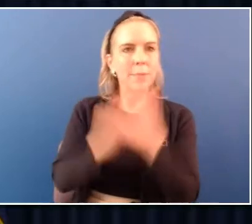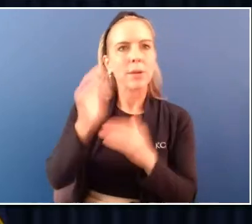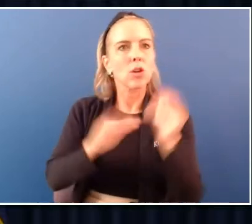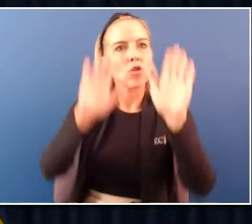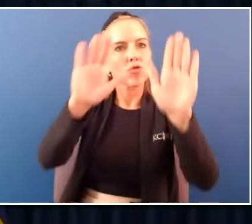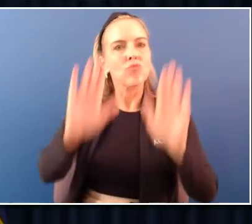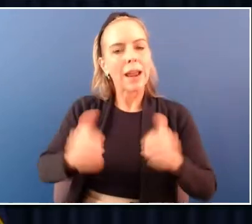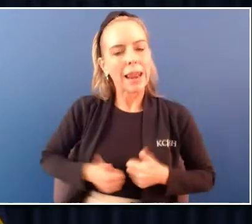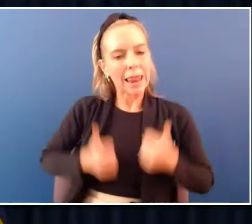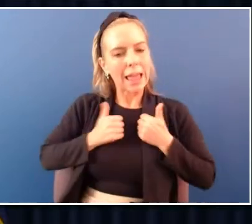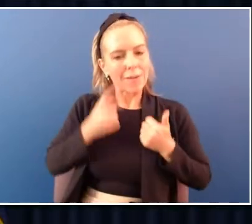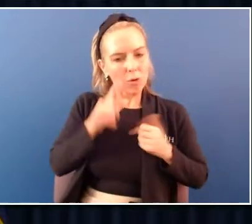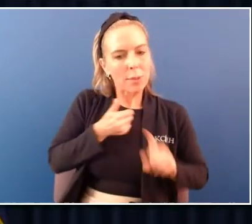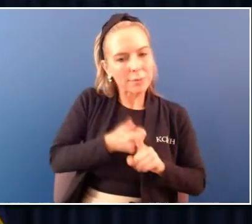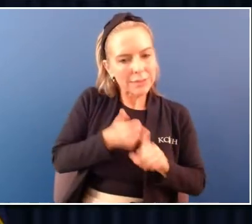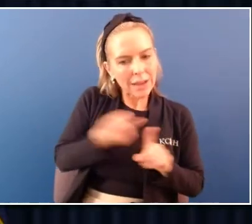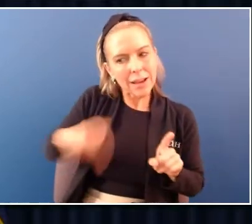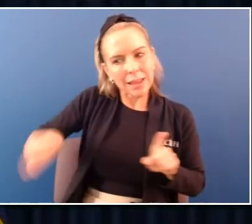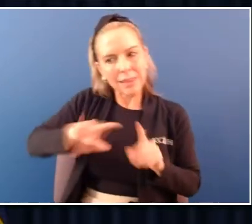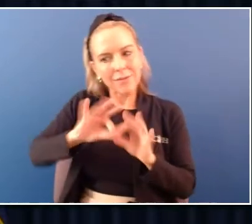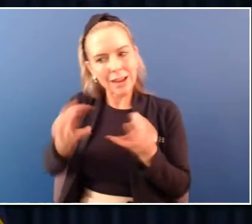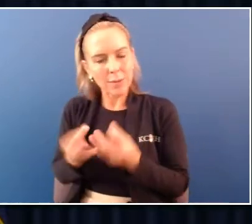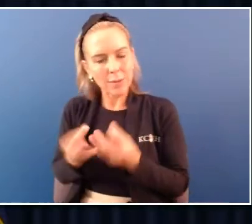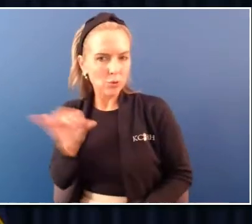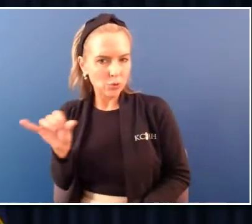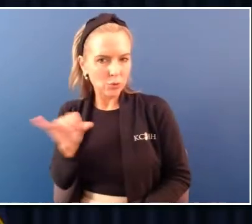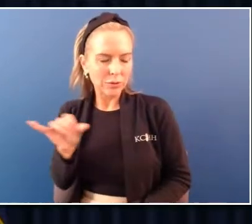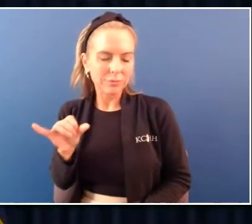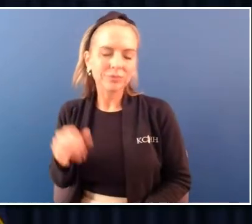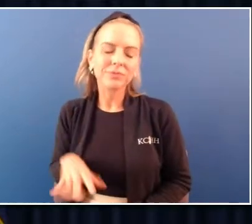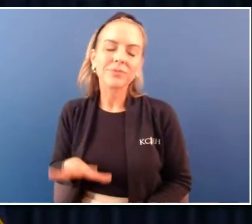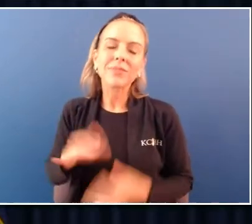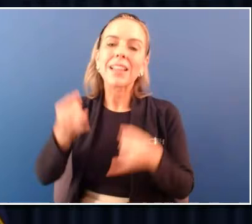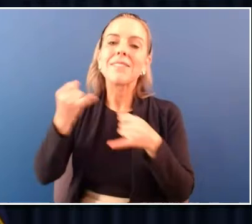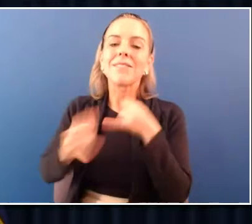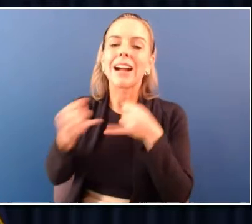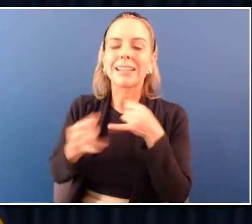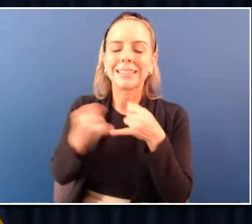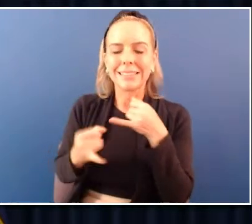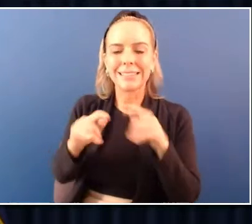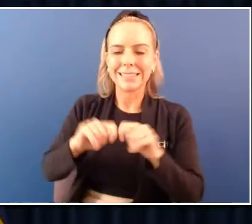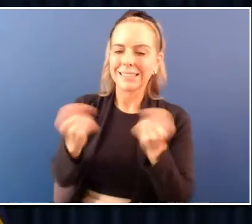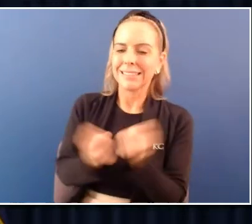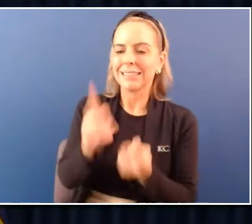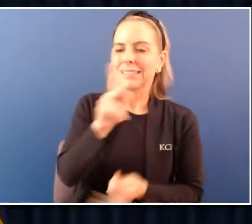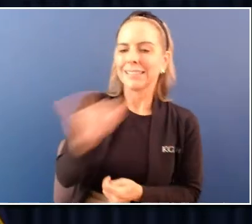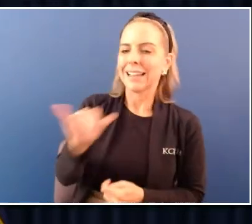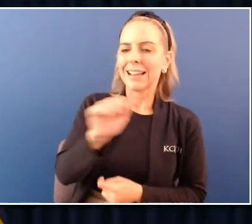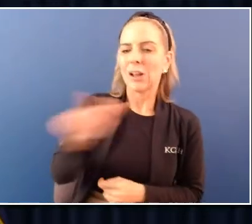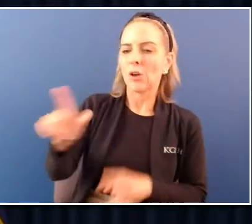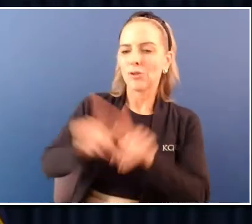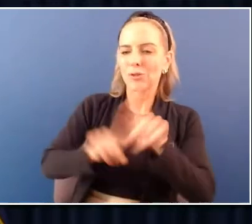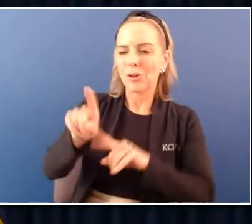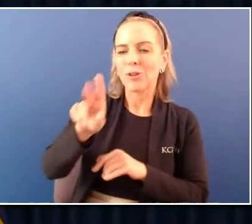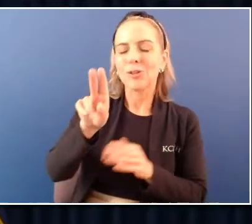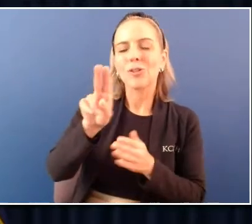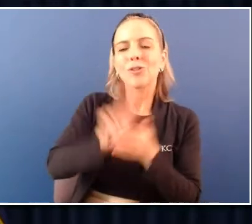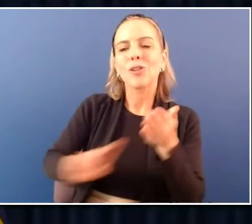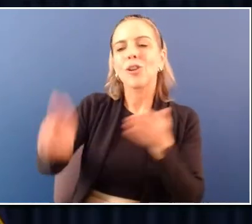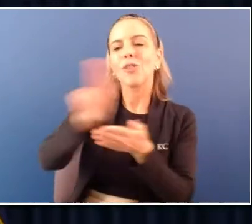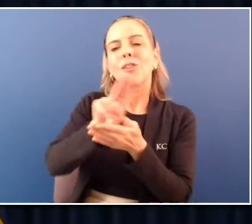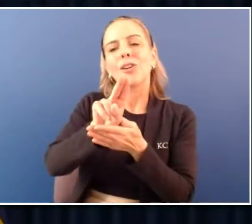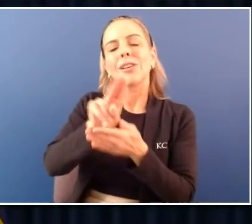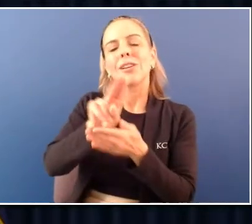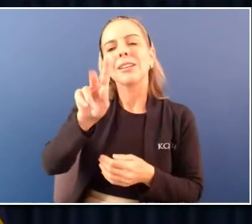themselves and their family. And finally, today's team, Kentucky Allstars, are the University of Kentucky baseball